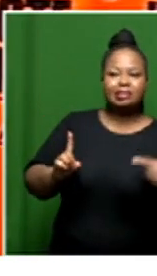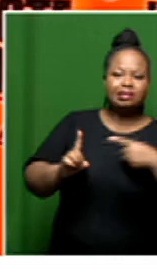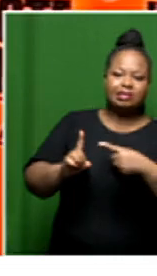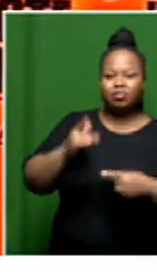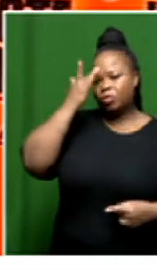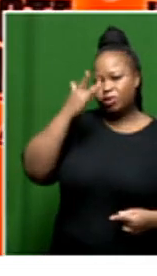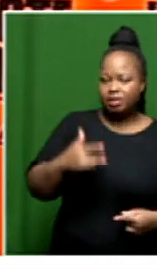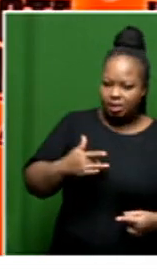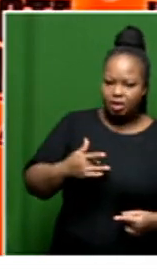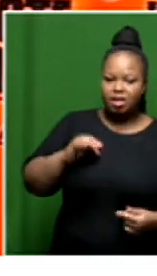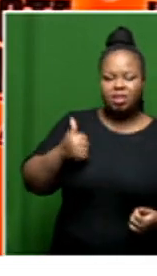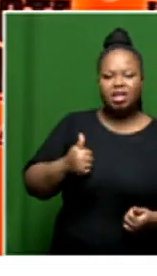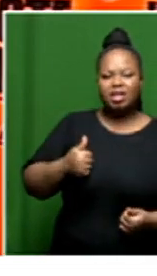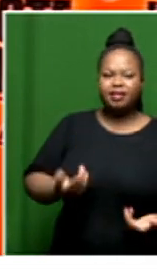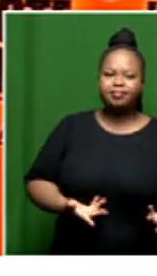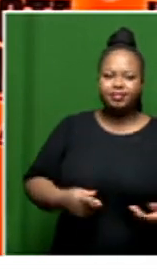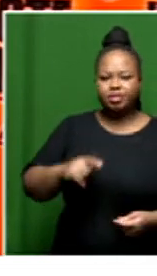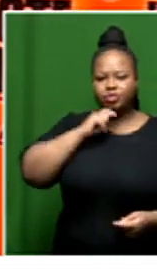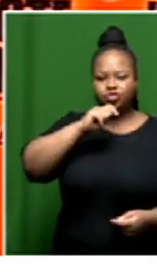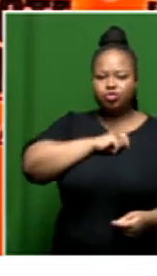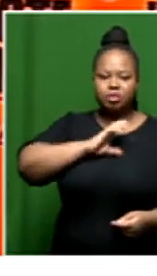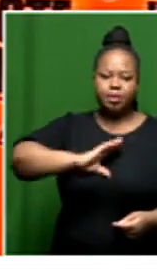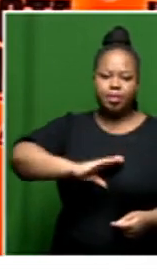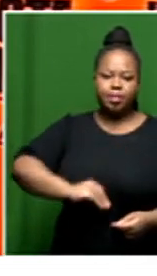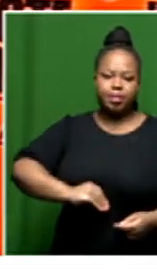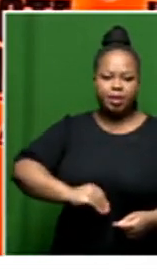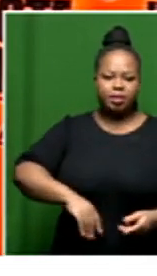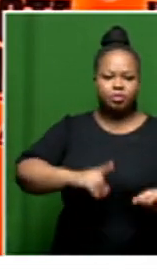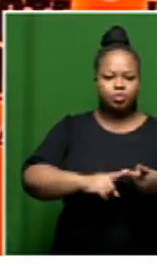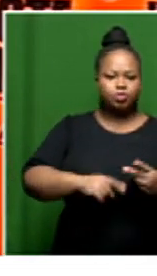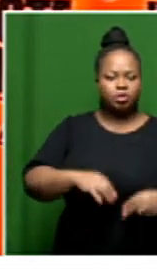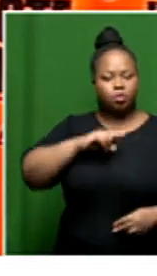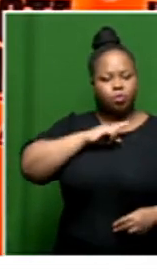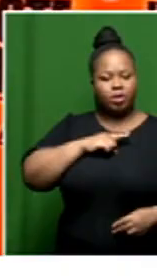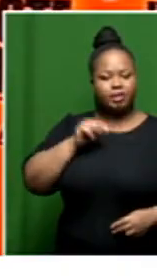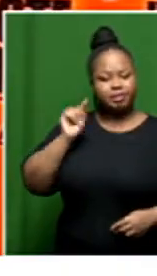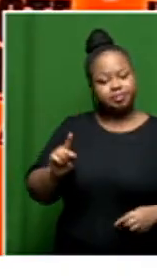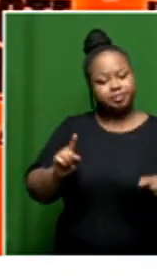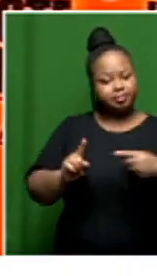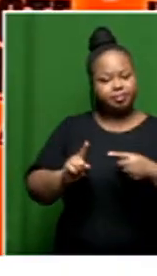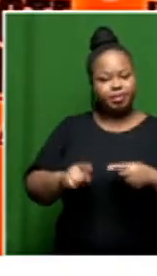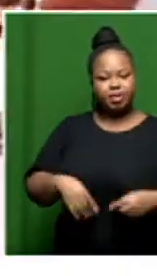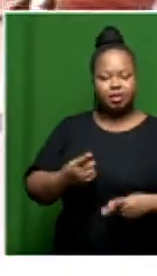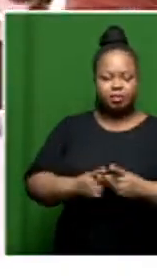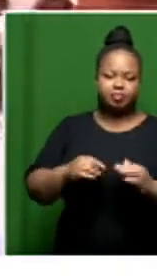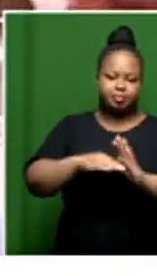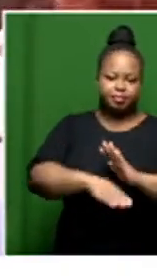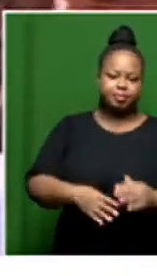Yes. Then the trust of the organization, which was built on the president, then go down.